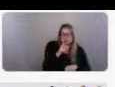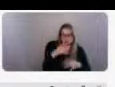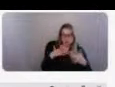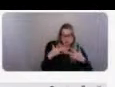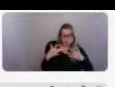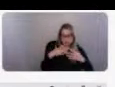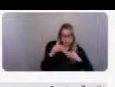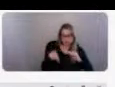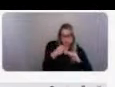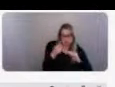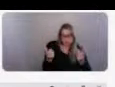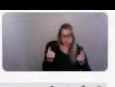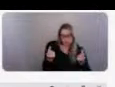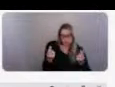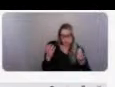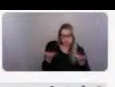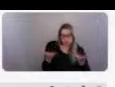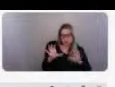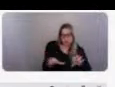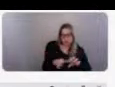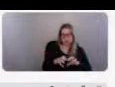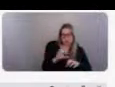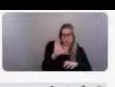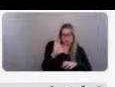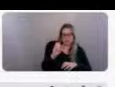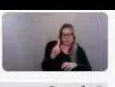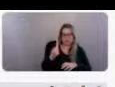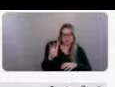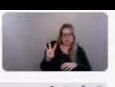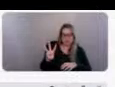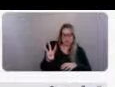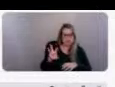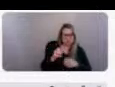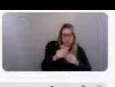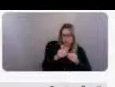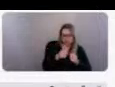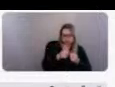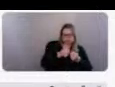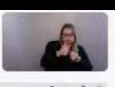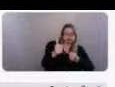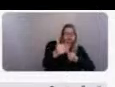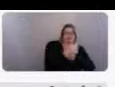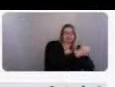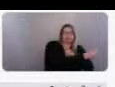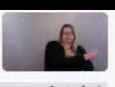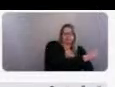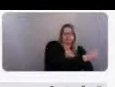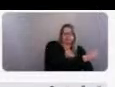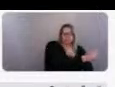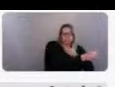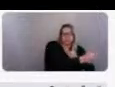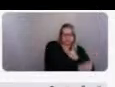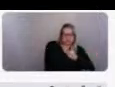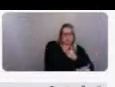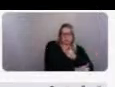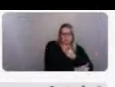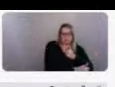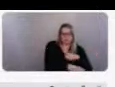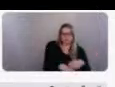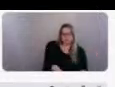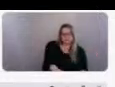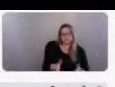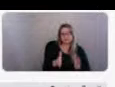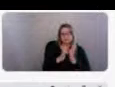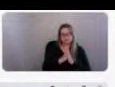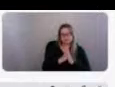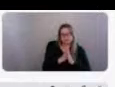about what you've done to congressional district six it goes way way too far west and too far south so i'm asking